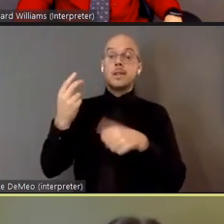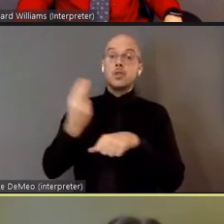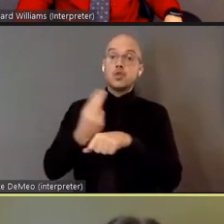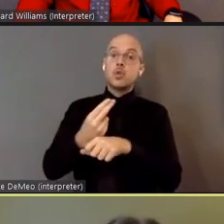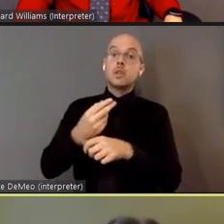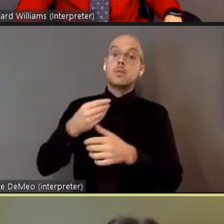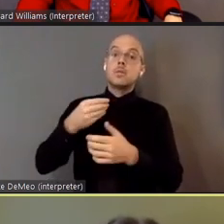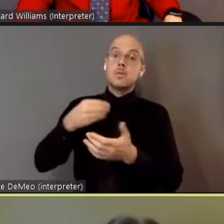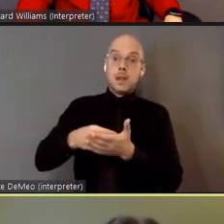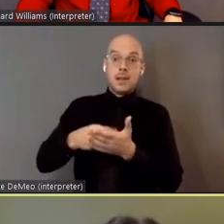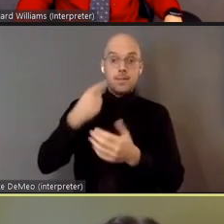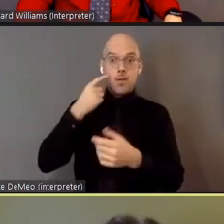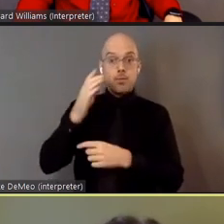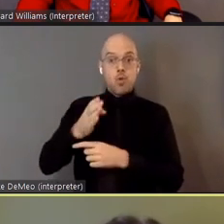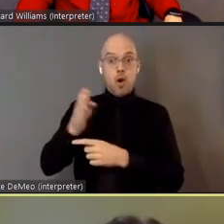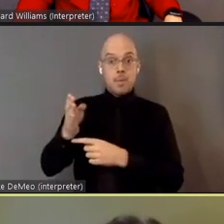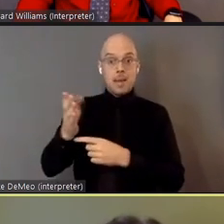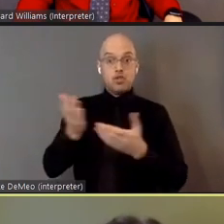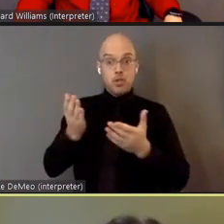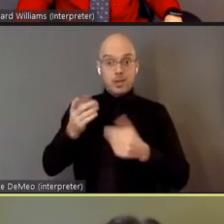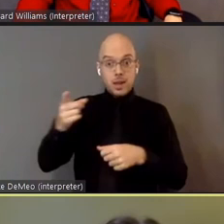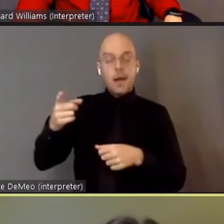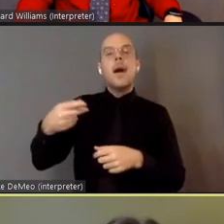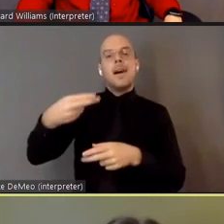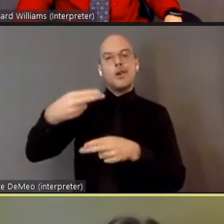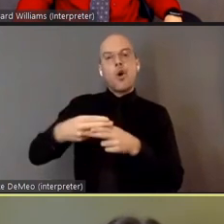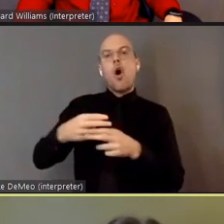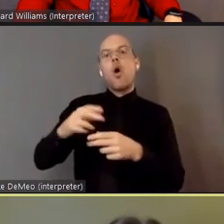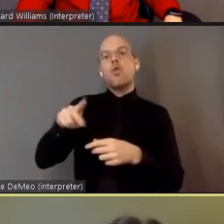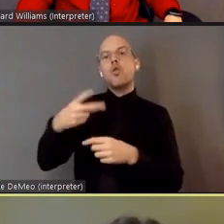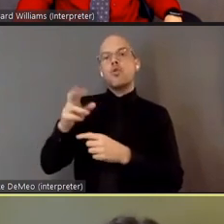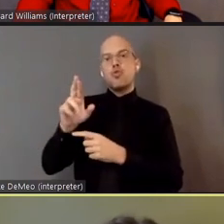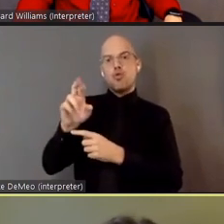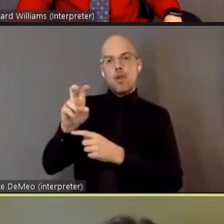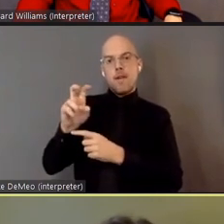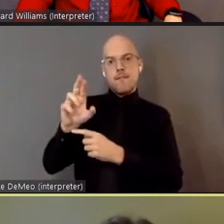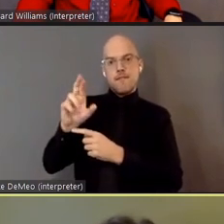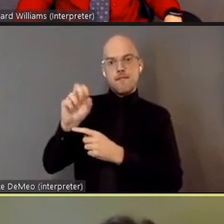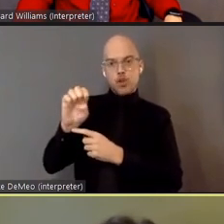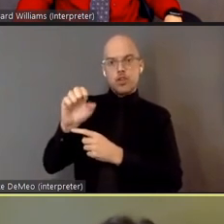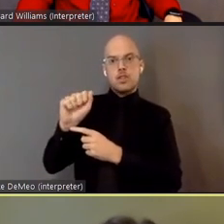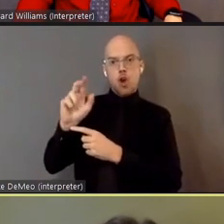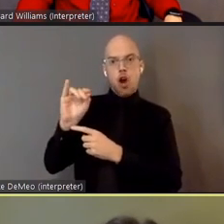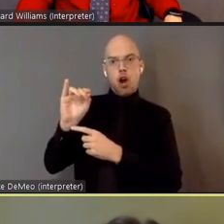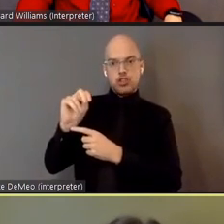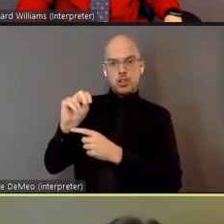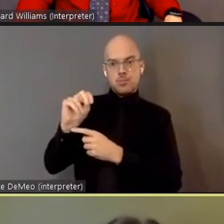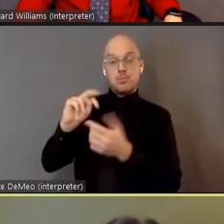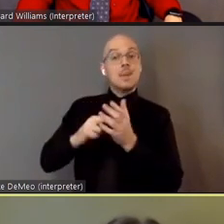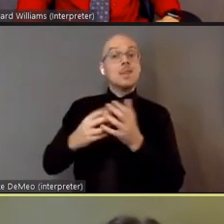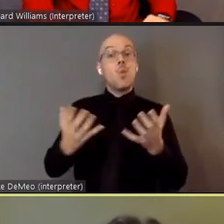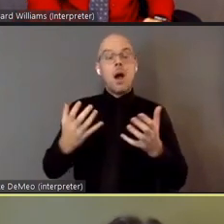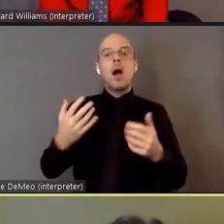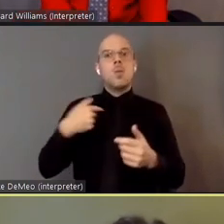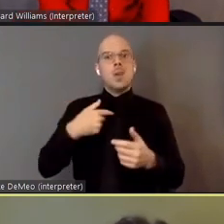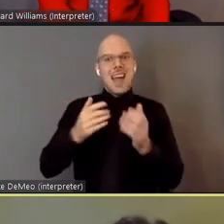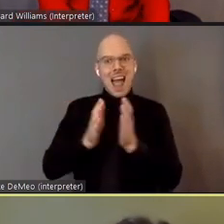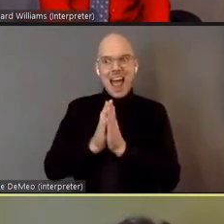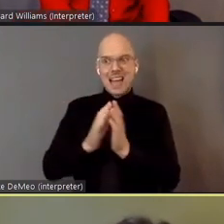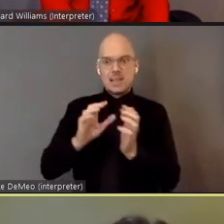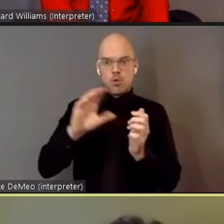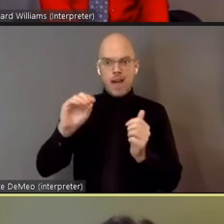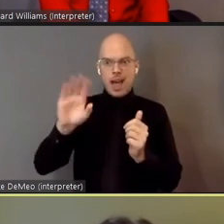for broadband services are what's called reverse auctions, where essentially we ask providers to tell us